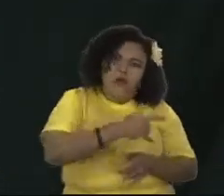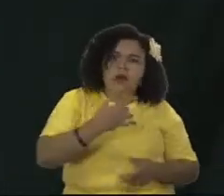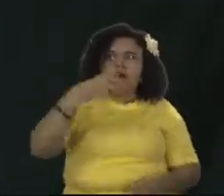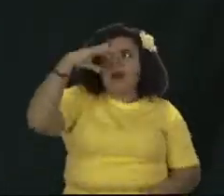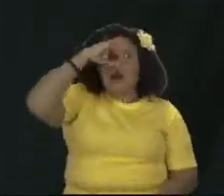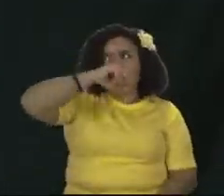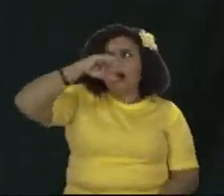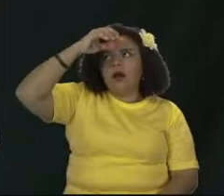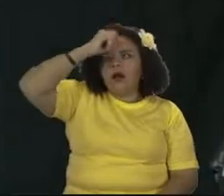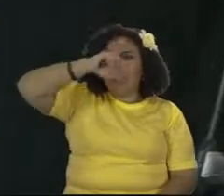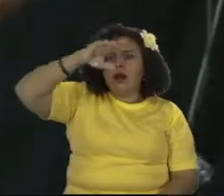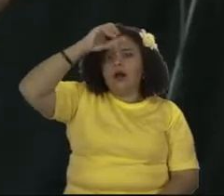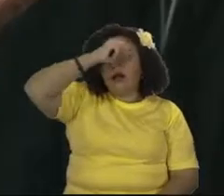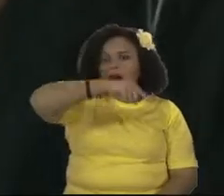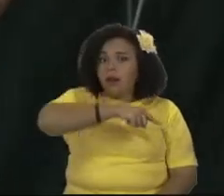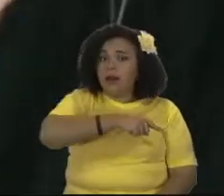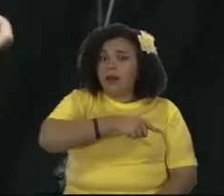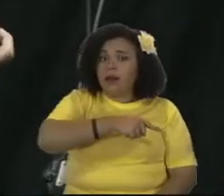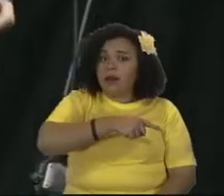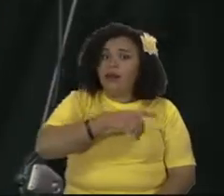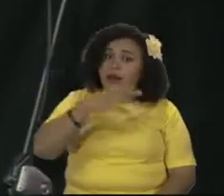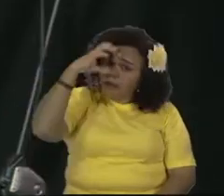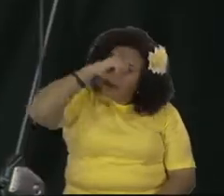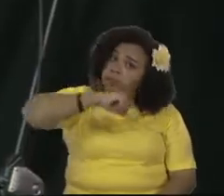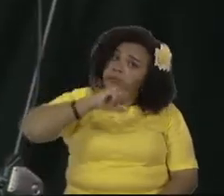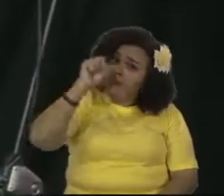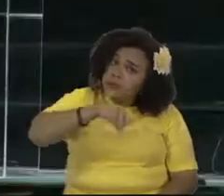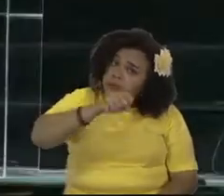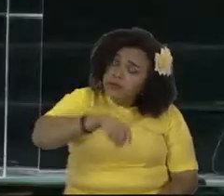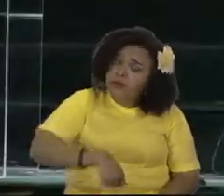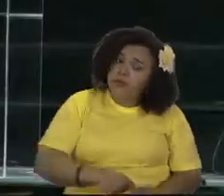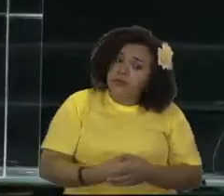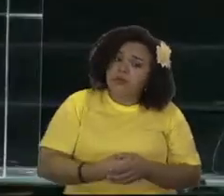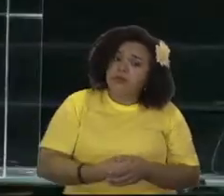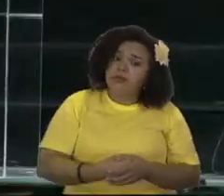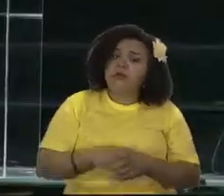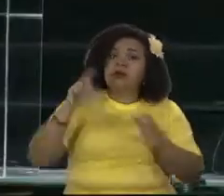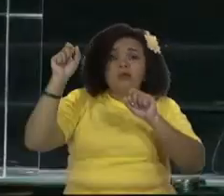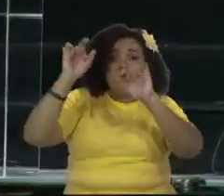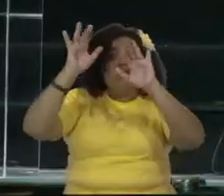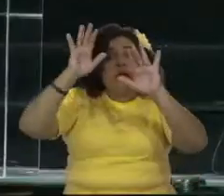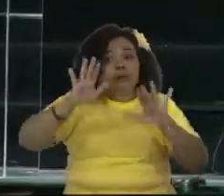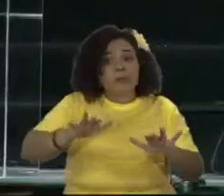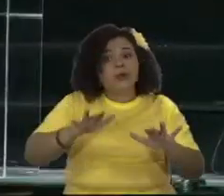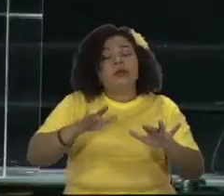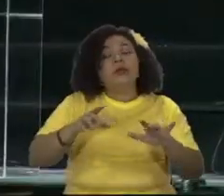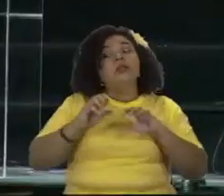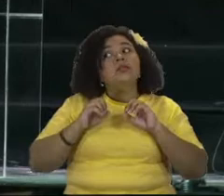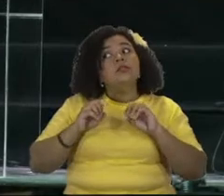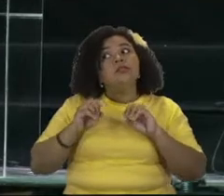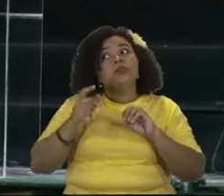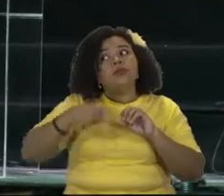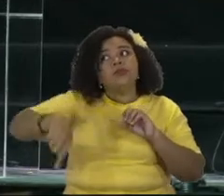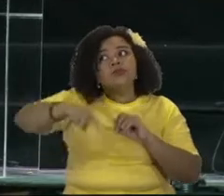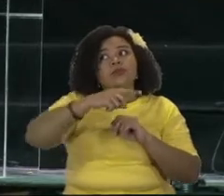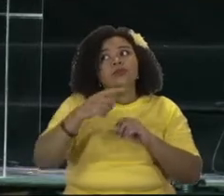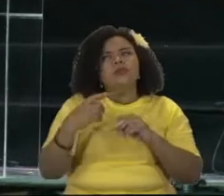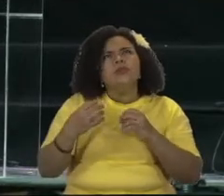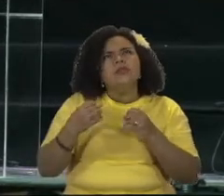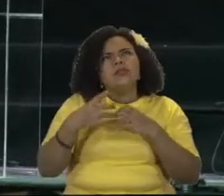they imitate. That's the gift that God has been giving us. To understand